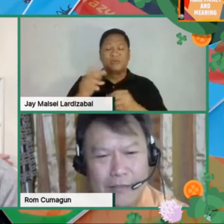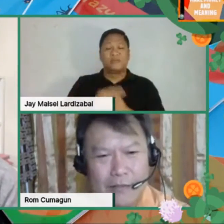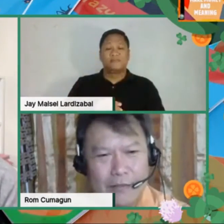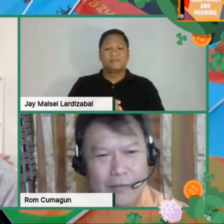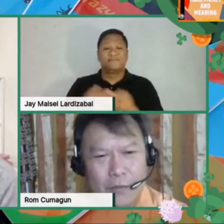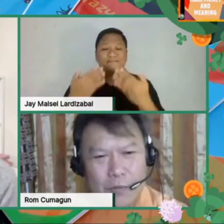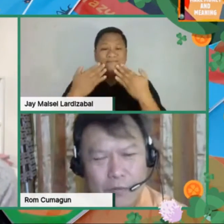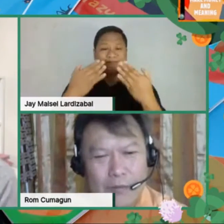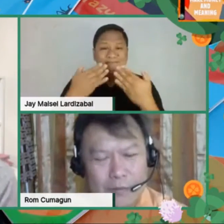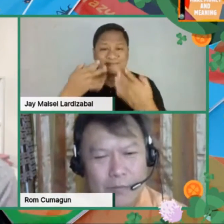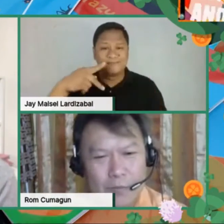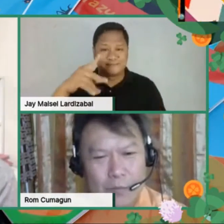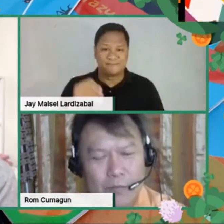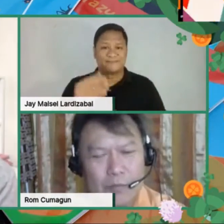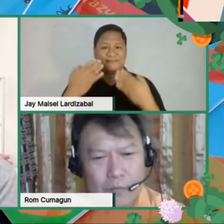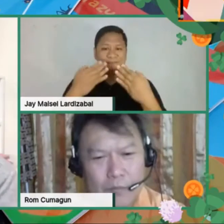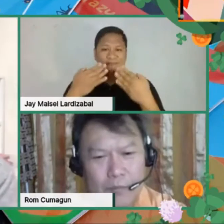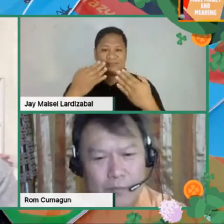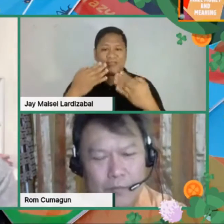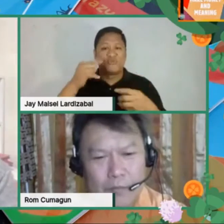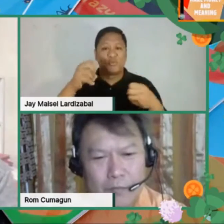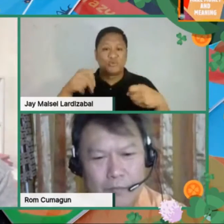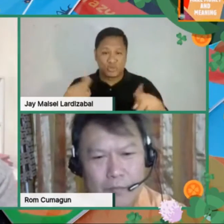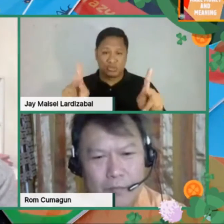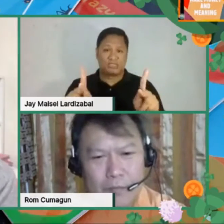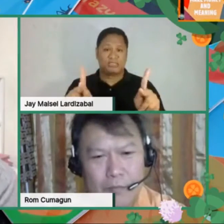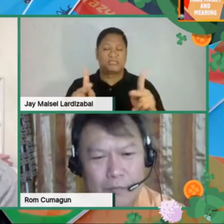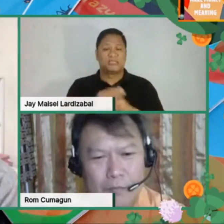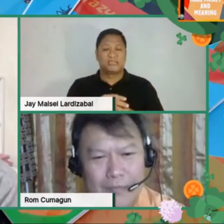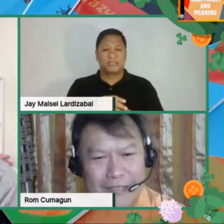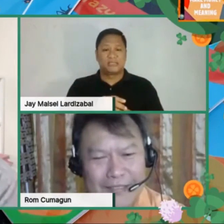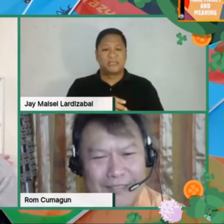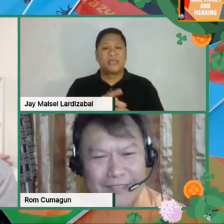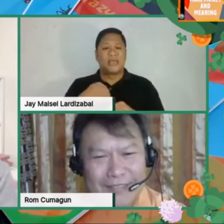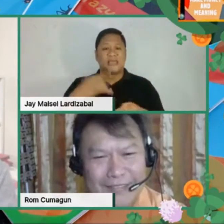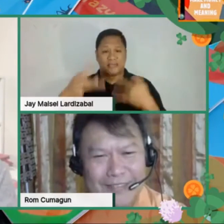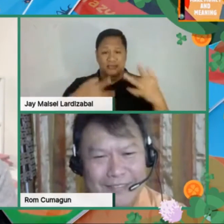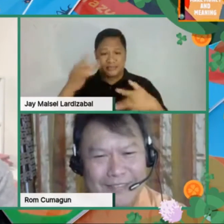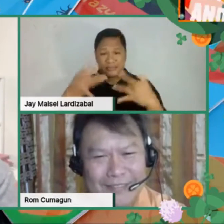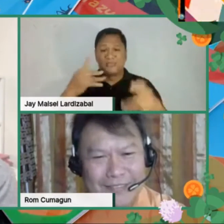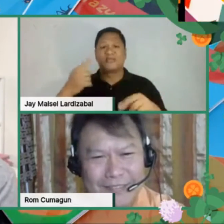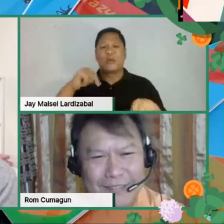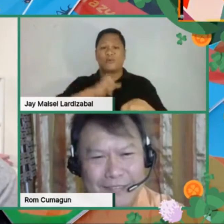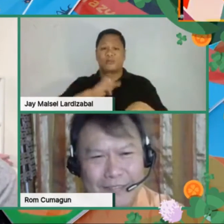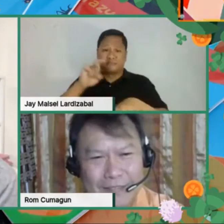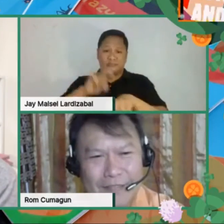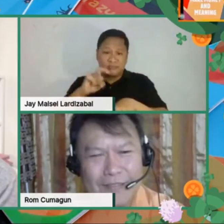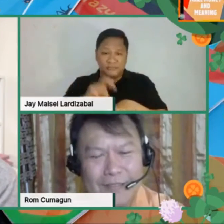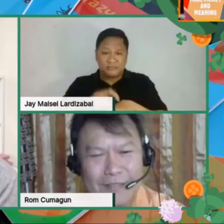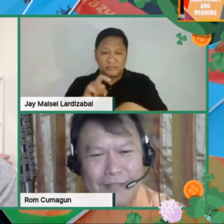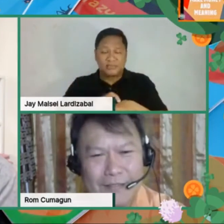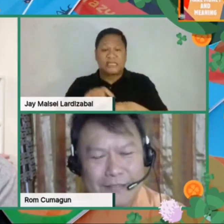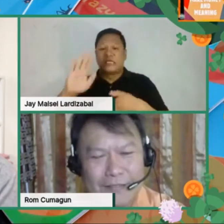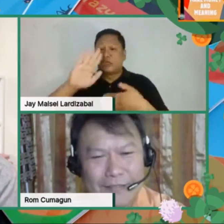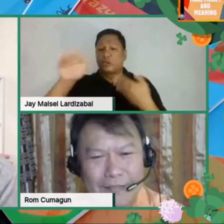po, Kuya, for this opportunity. I enjoyed our time. And sa lahat po